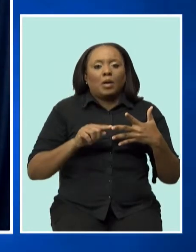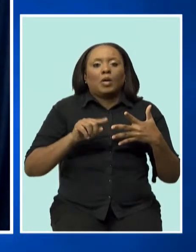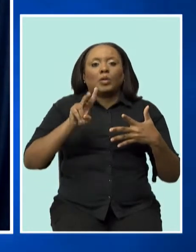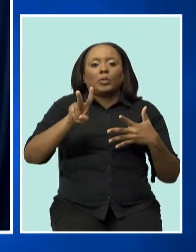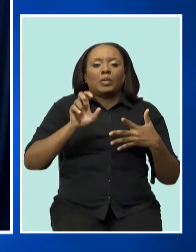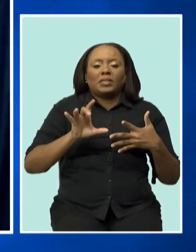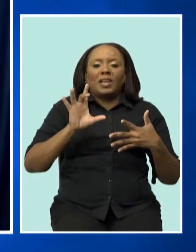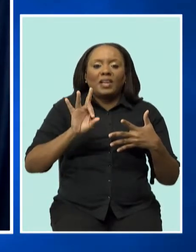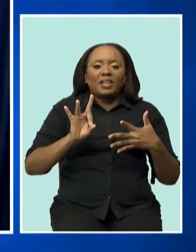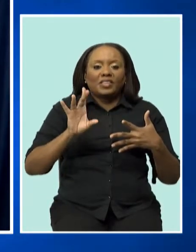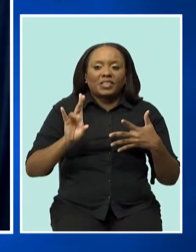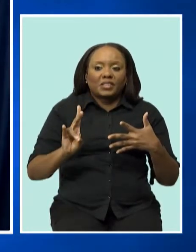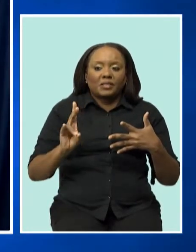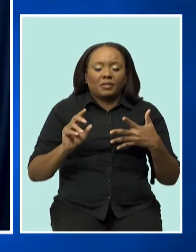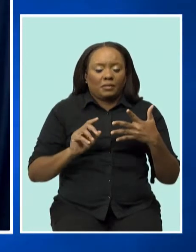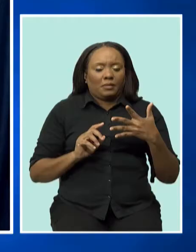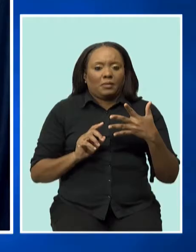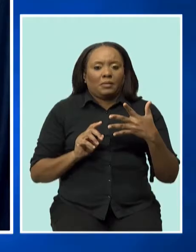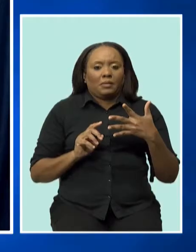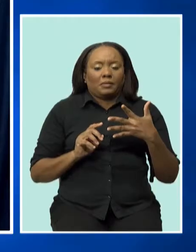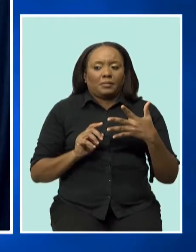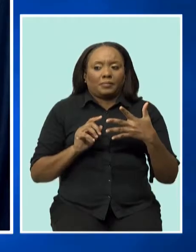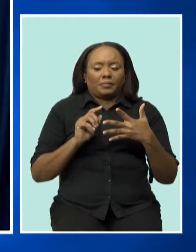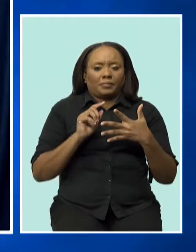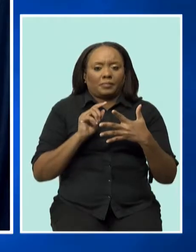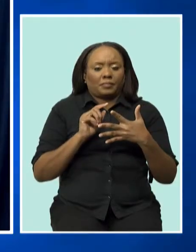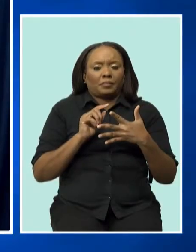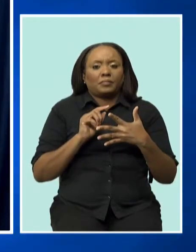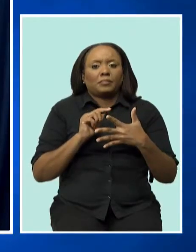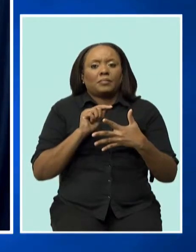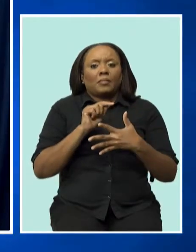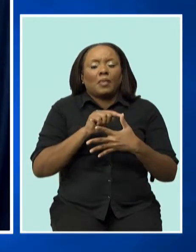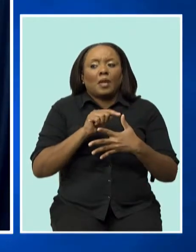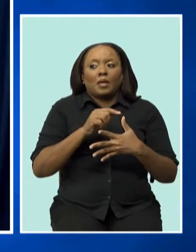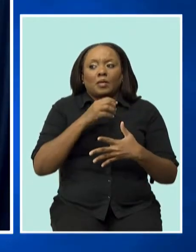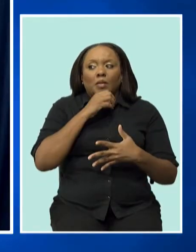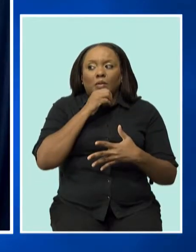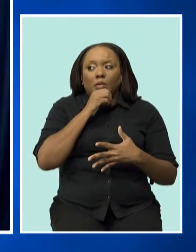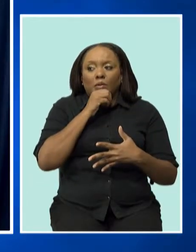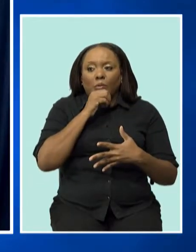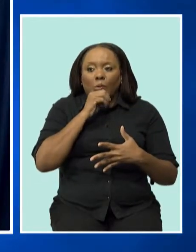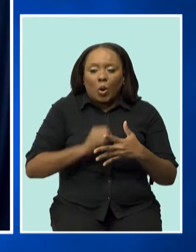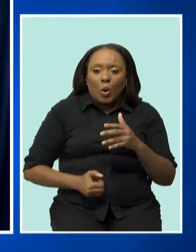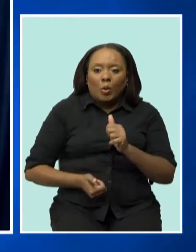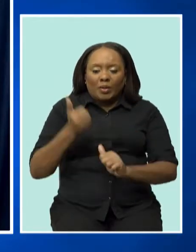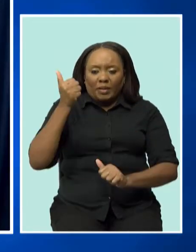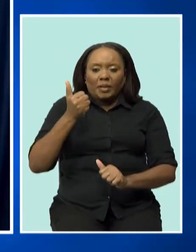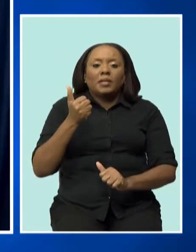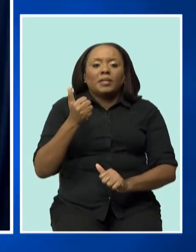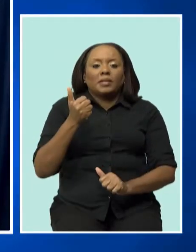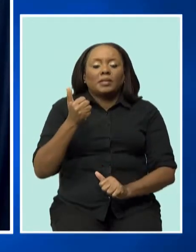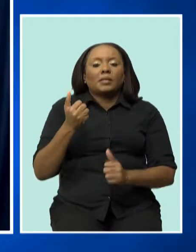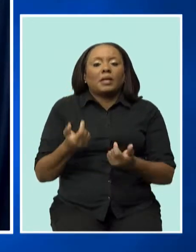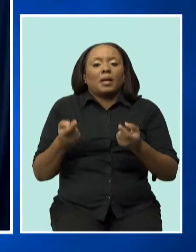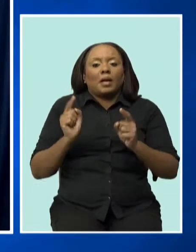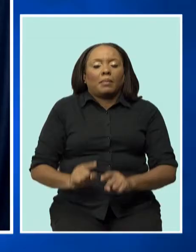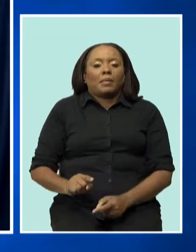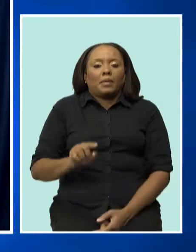287. Of the murder charges, the oldest relates to a homicide committed